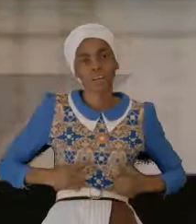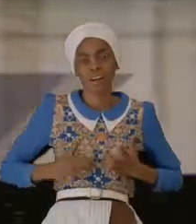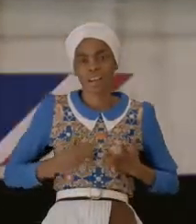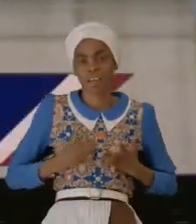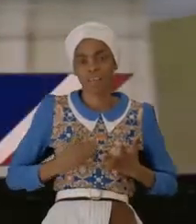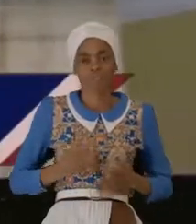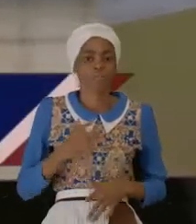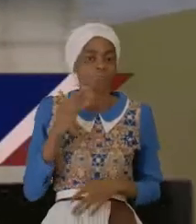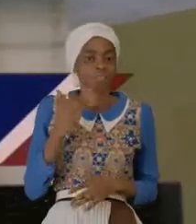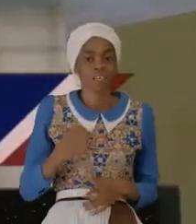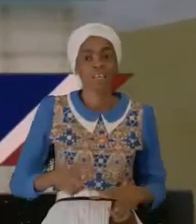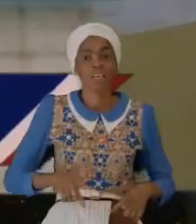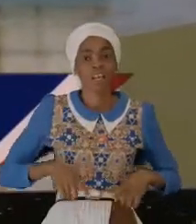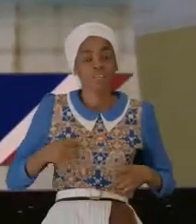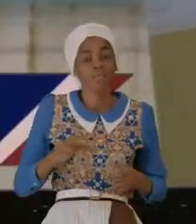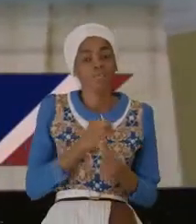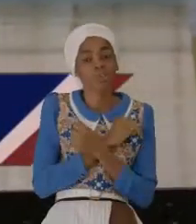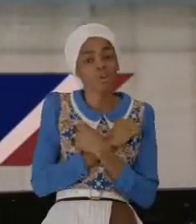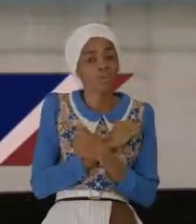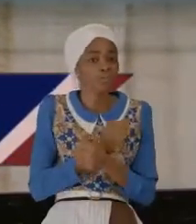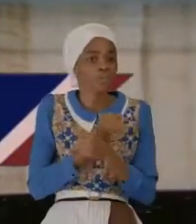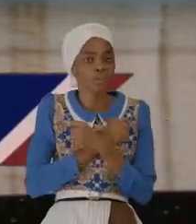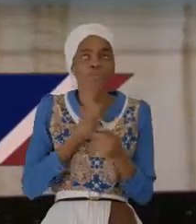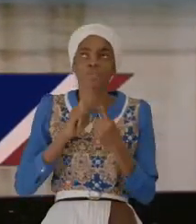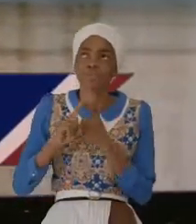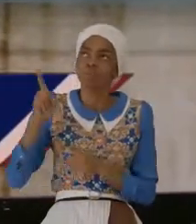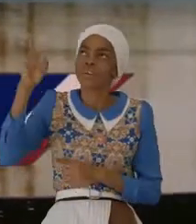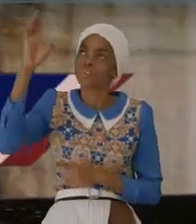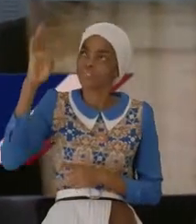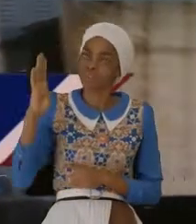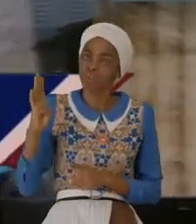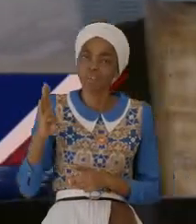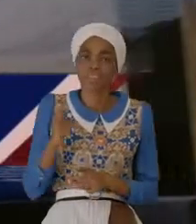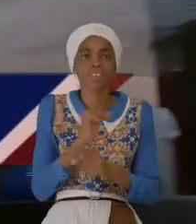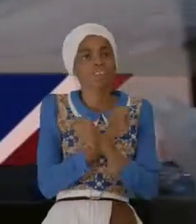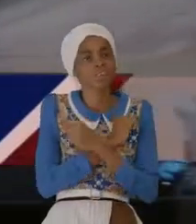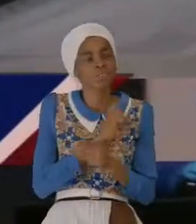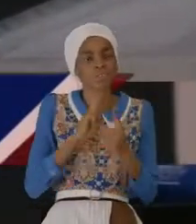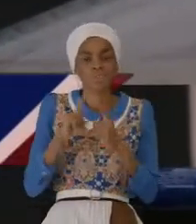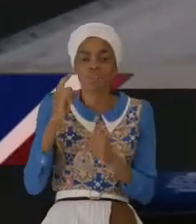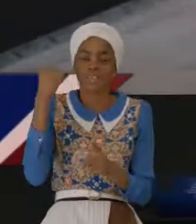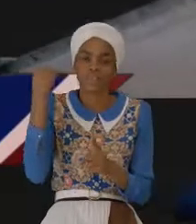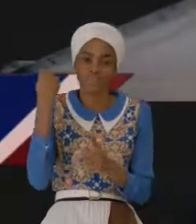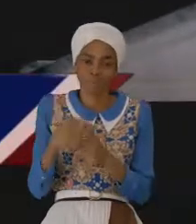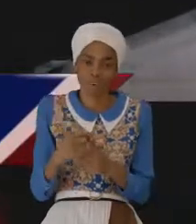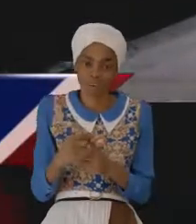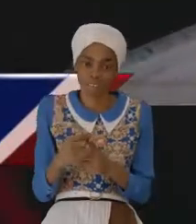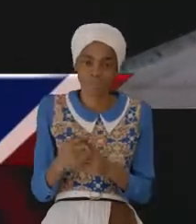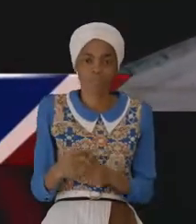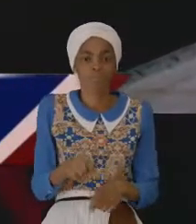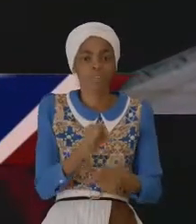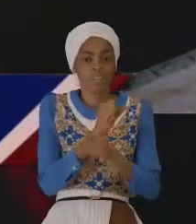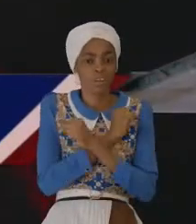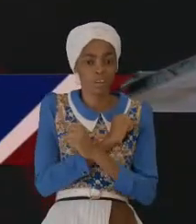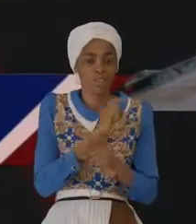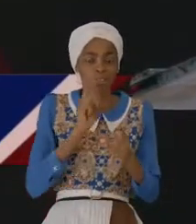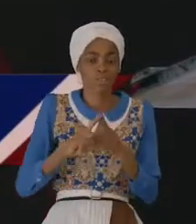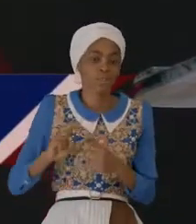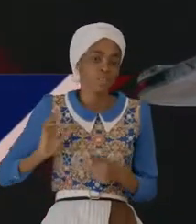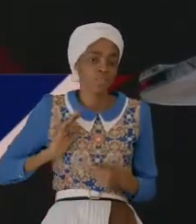love towards God love towards this world love thoughts our